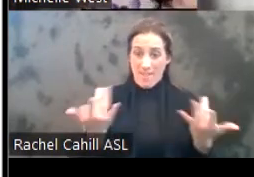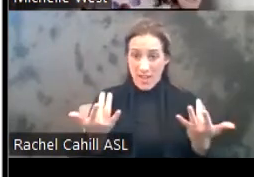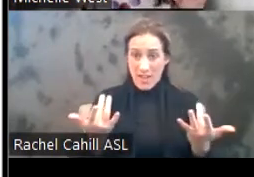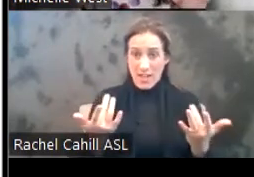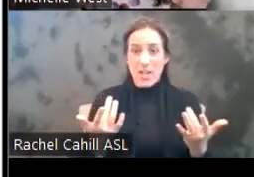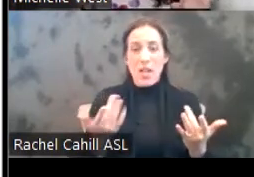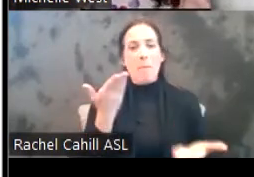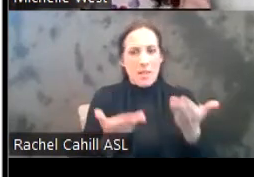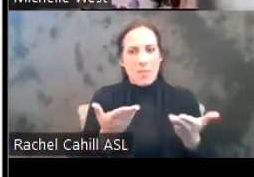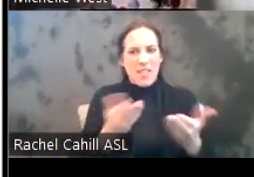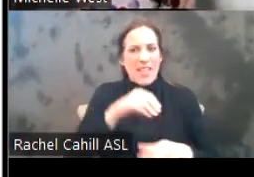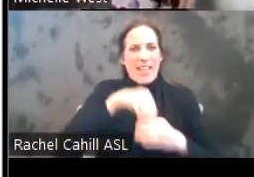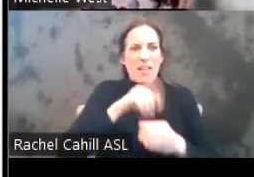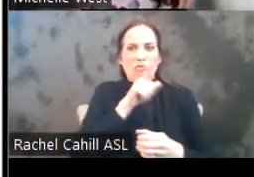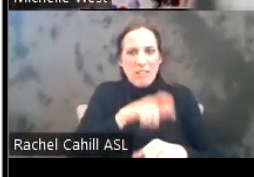it's happening.